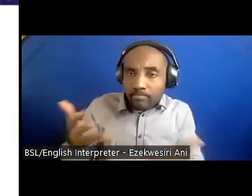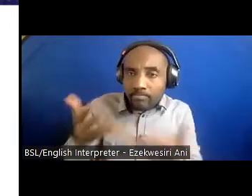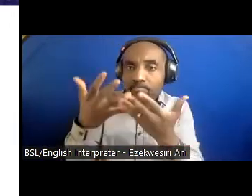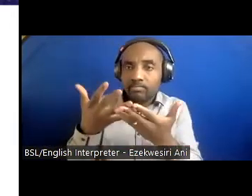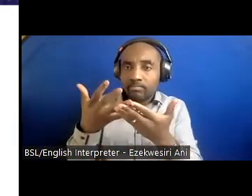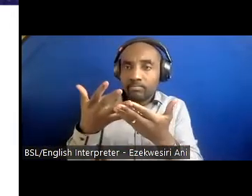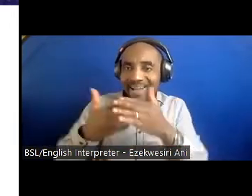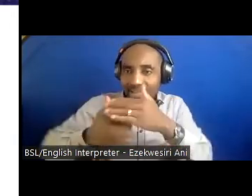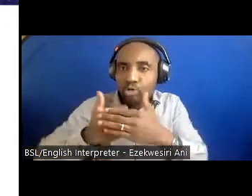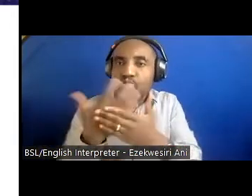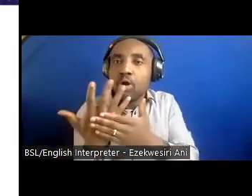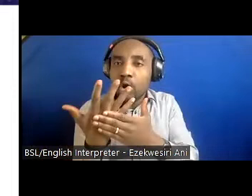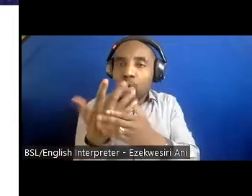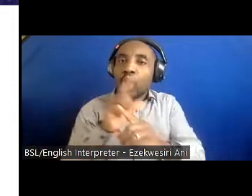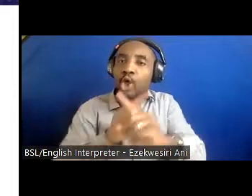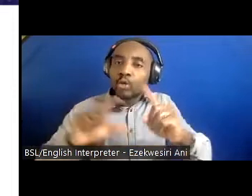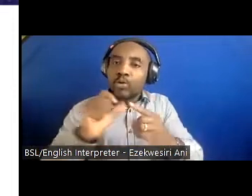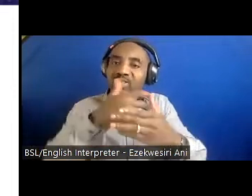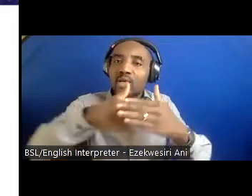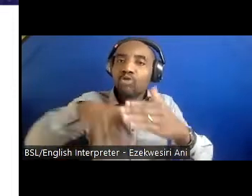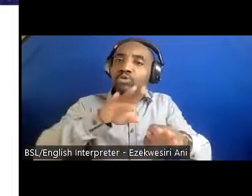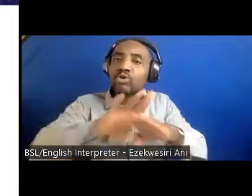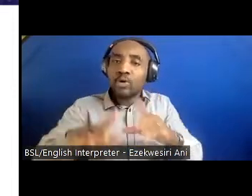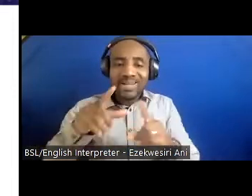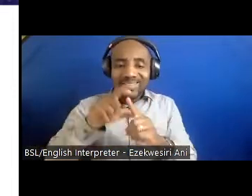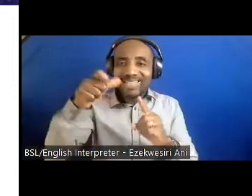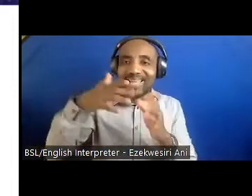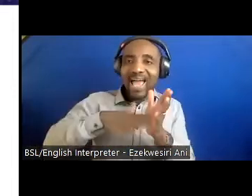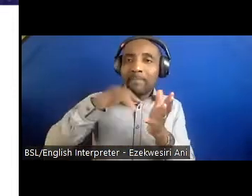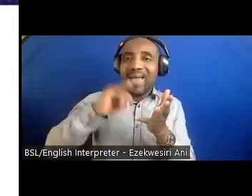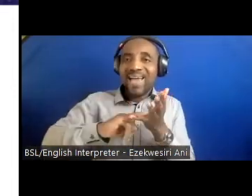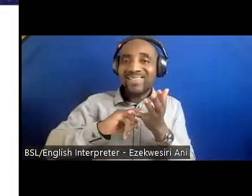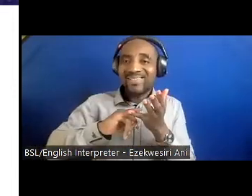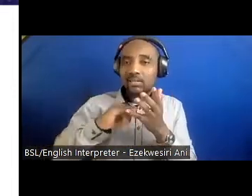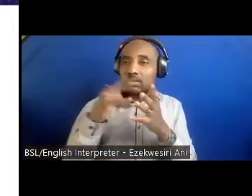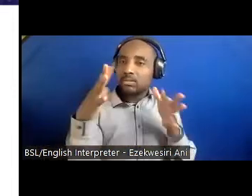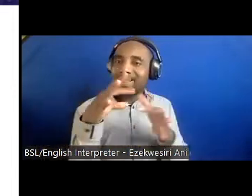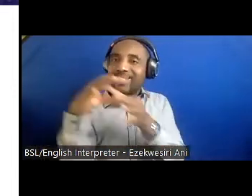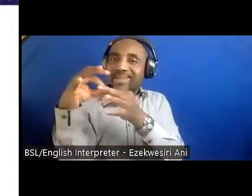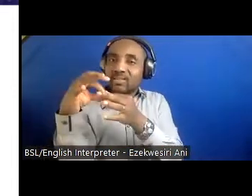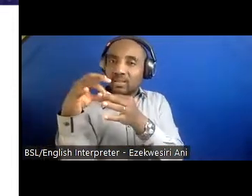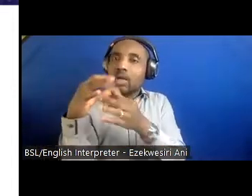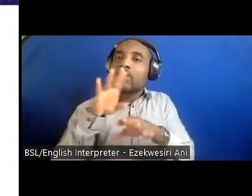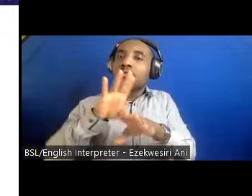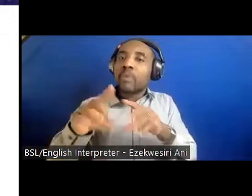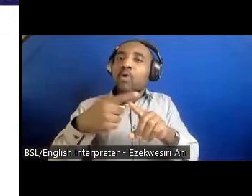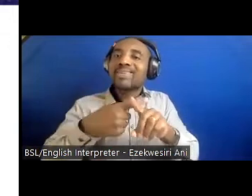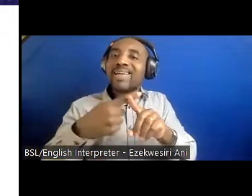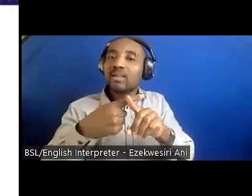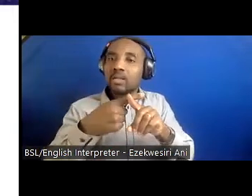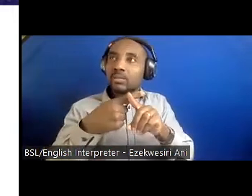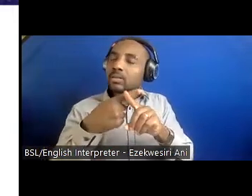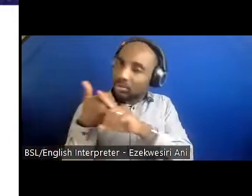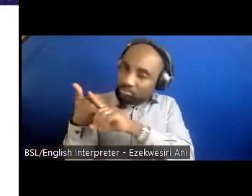grassroots sport. And as DCMS's arm's length body for grassroots sport in England, Sport England have provided vital support